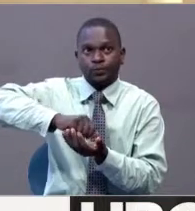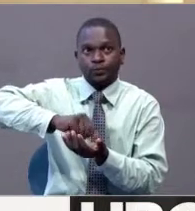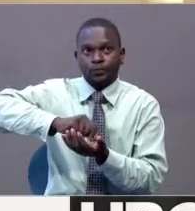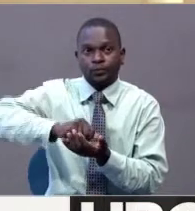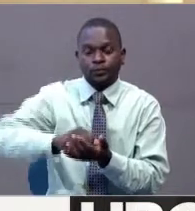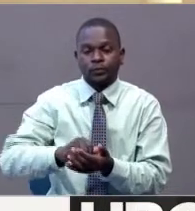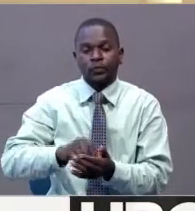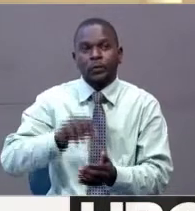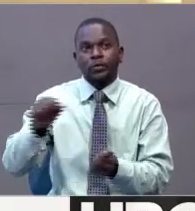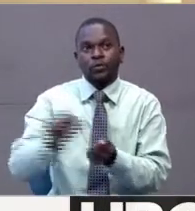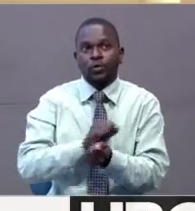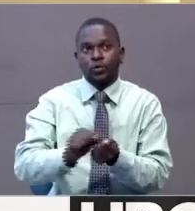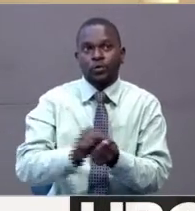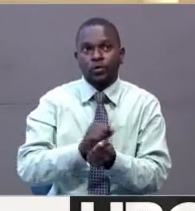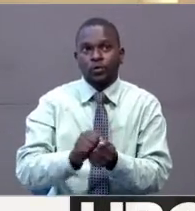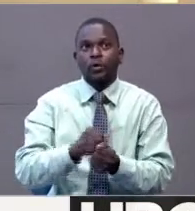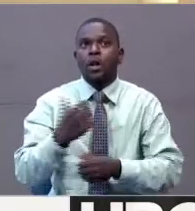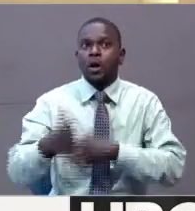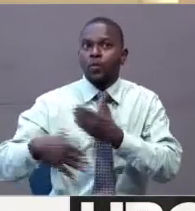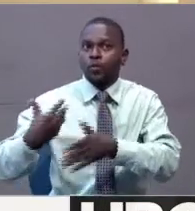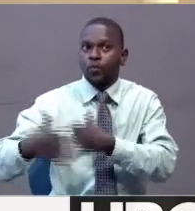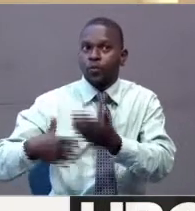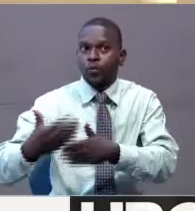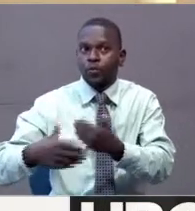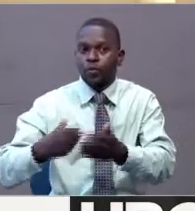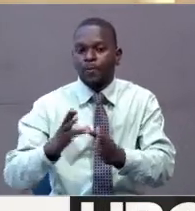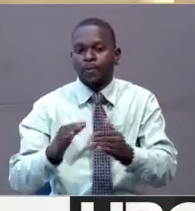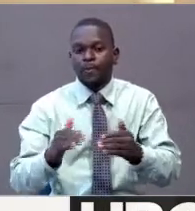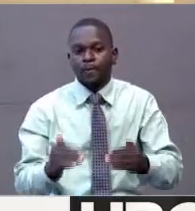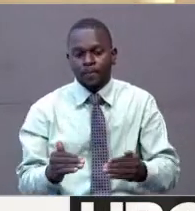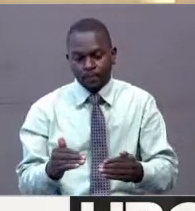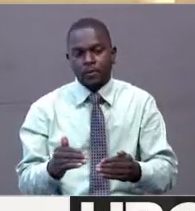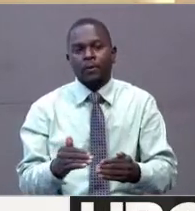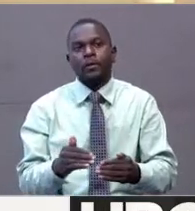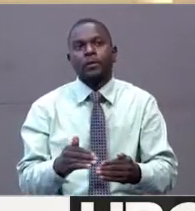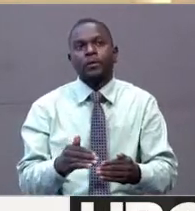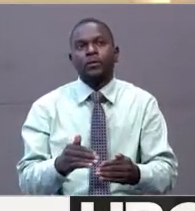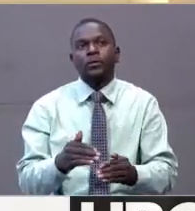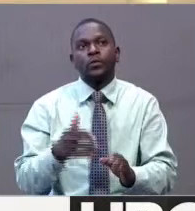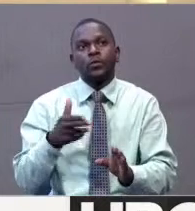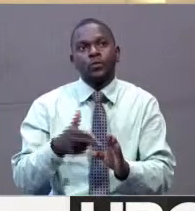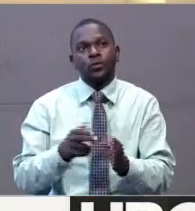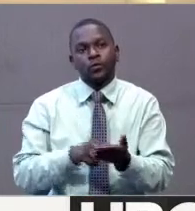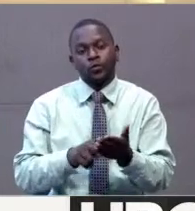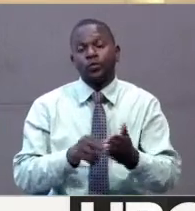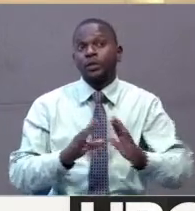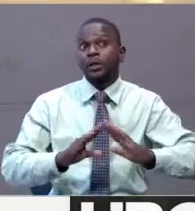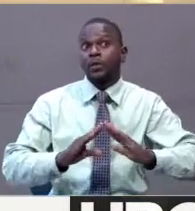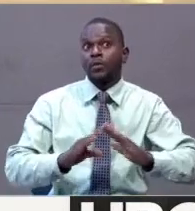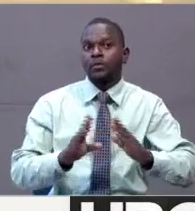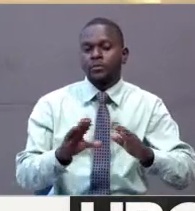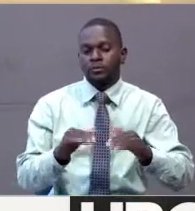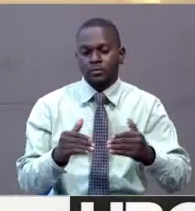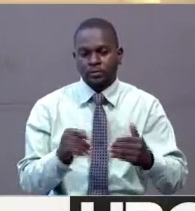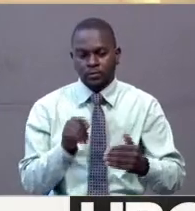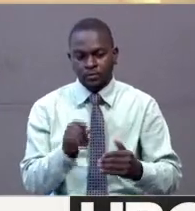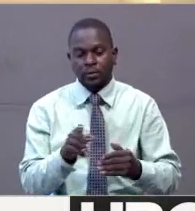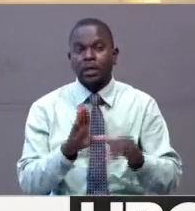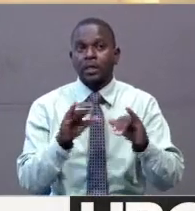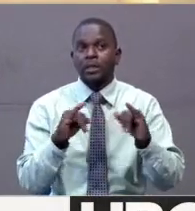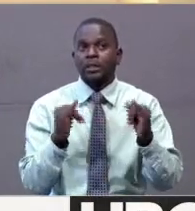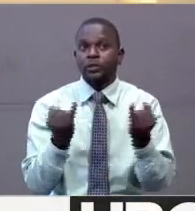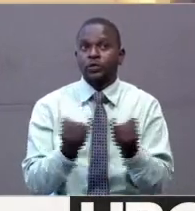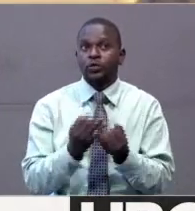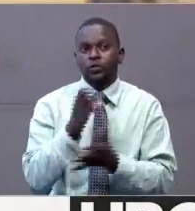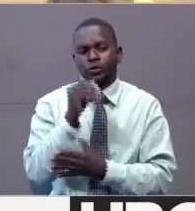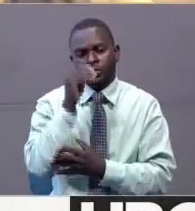waste, how to recycle waste into biofuels to use in homes, to use in institutions of